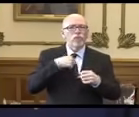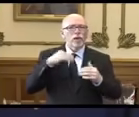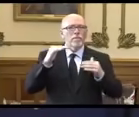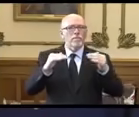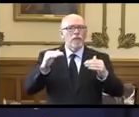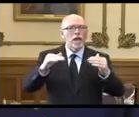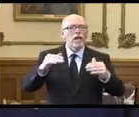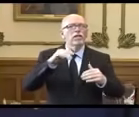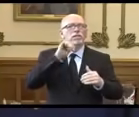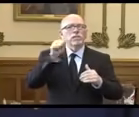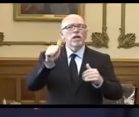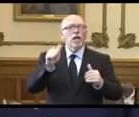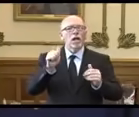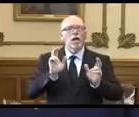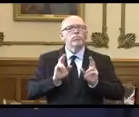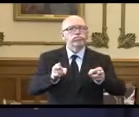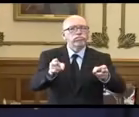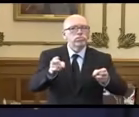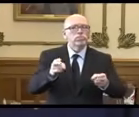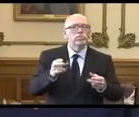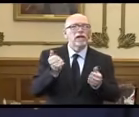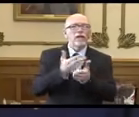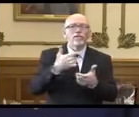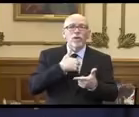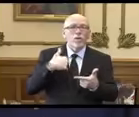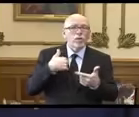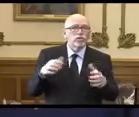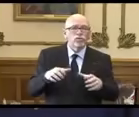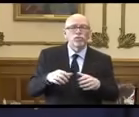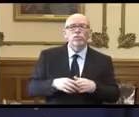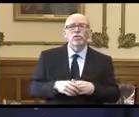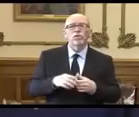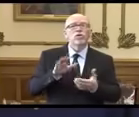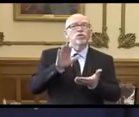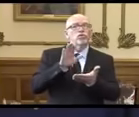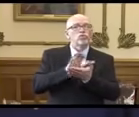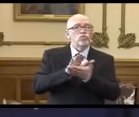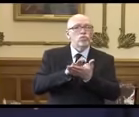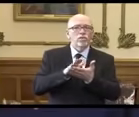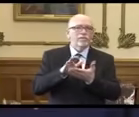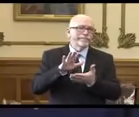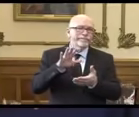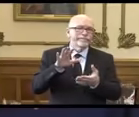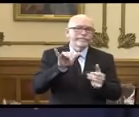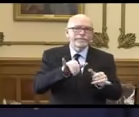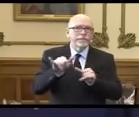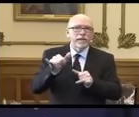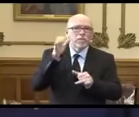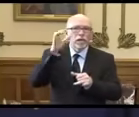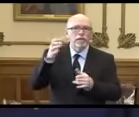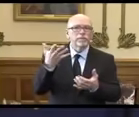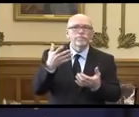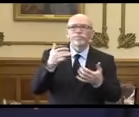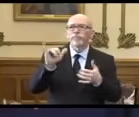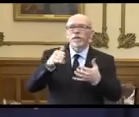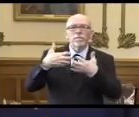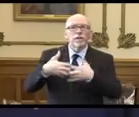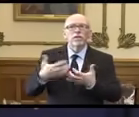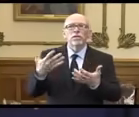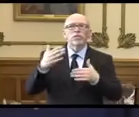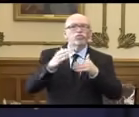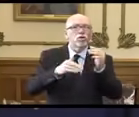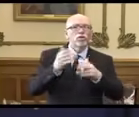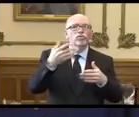going forward with anything that we lift or suppress. Schools fall into that category, just like retail, just like manufacturing, just like